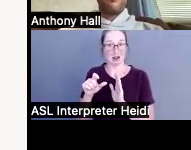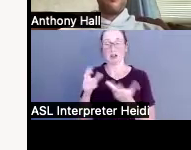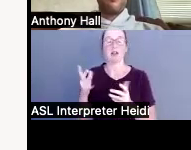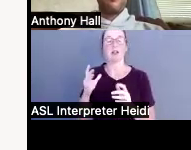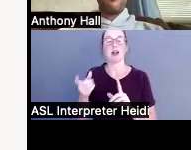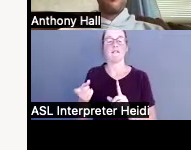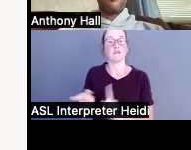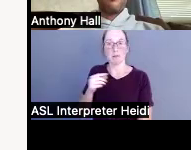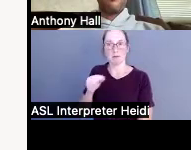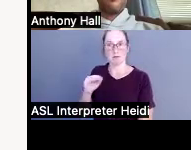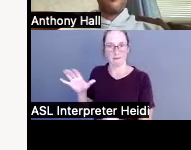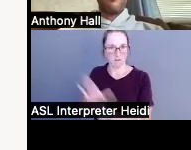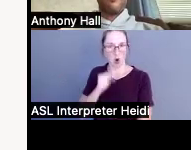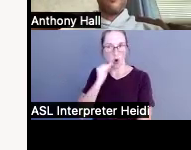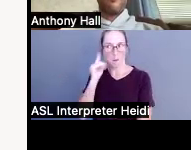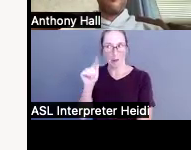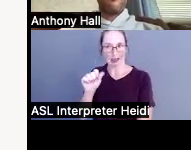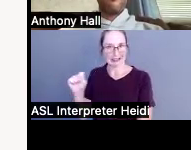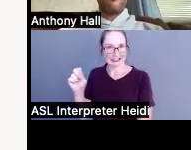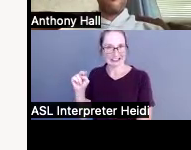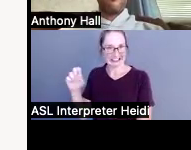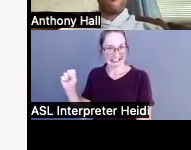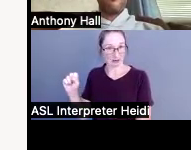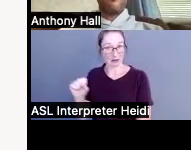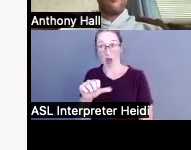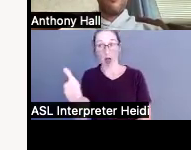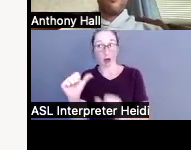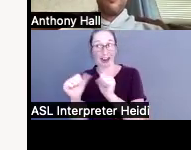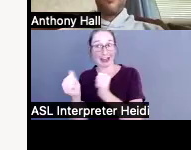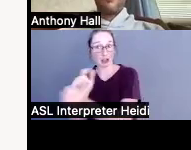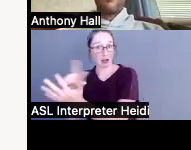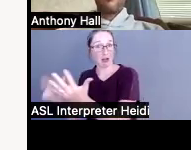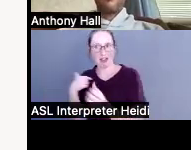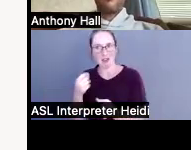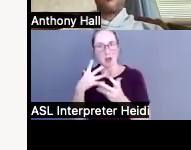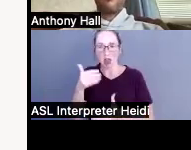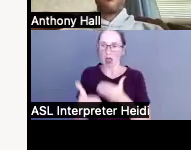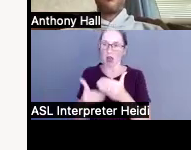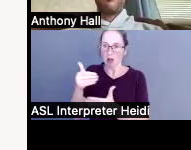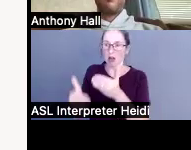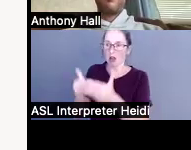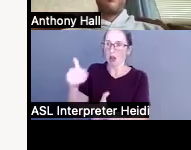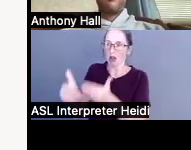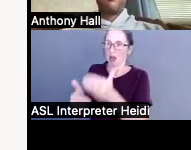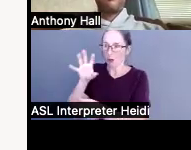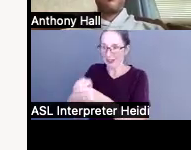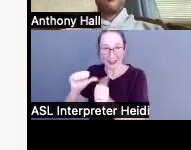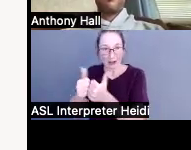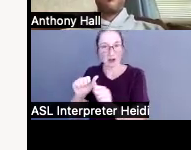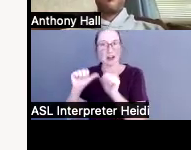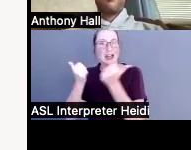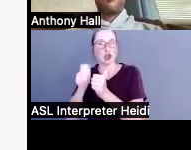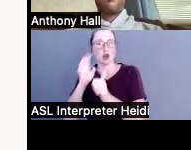homelessness. So going to other agencies, not only did they have multiple steps within that agency, but the agency would send them